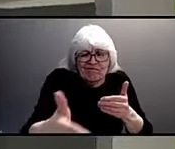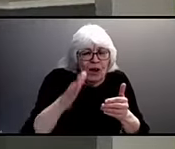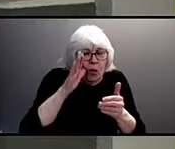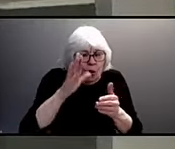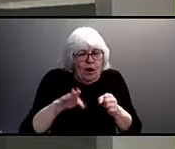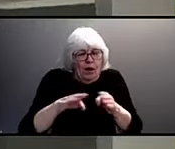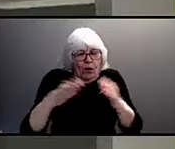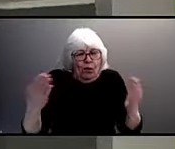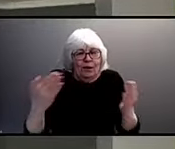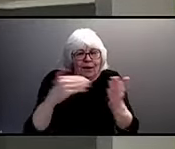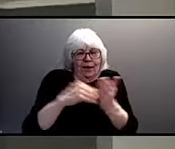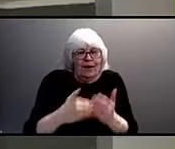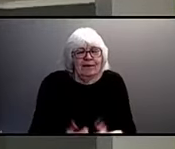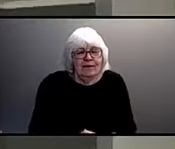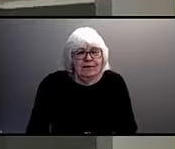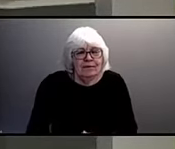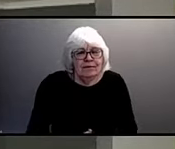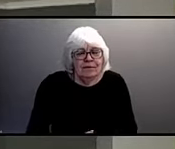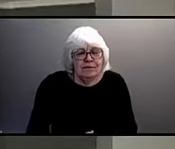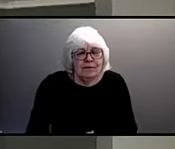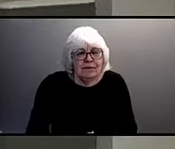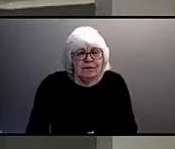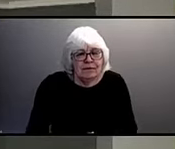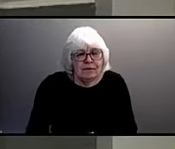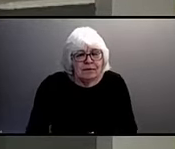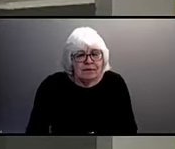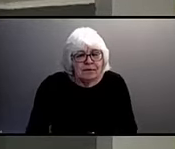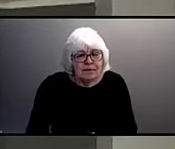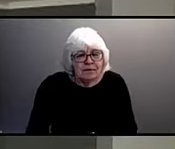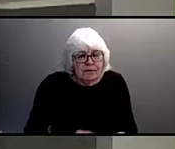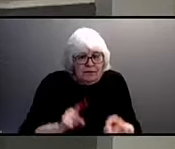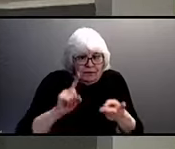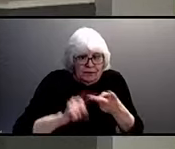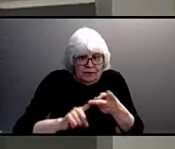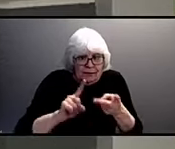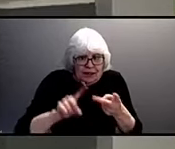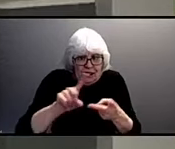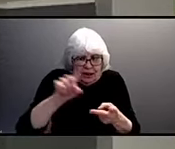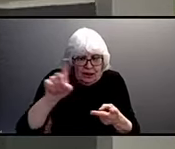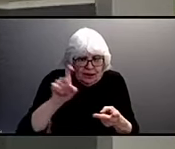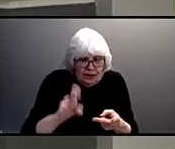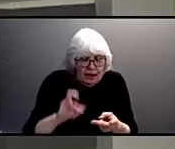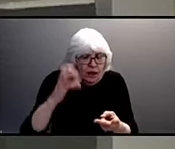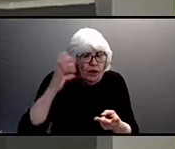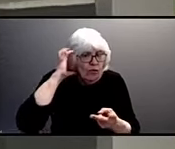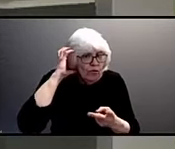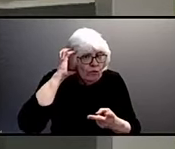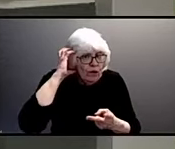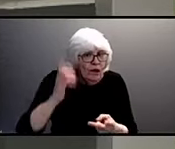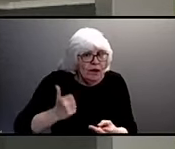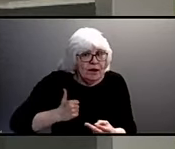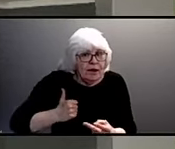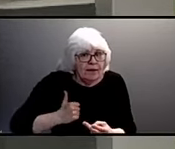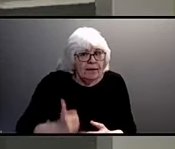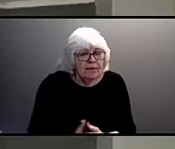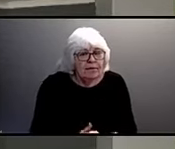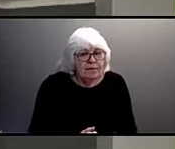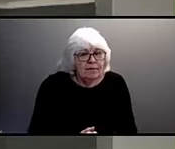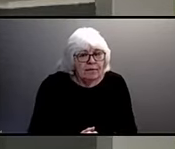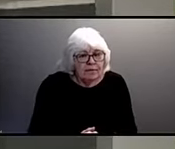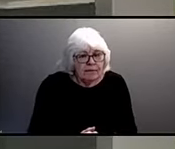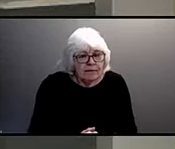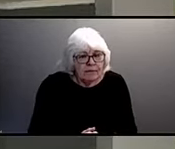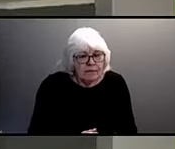Thank you. And the follow-up question from Adrian at Radio Canada is, why not tell people now? Why wait